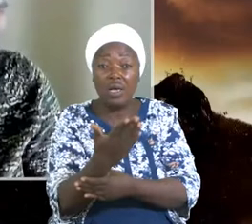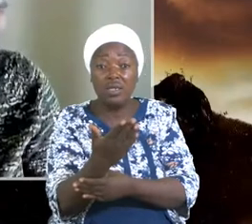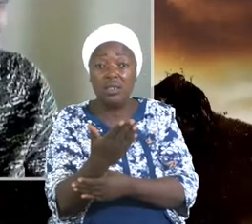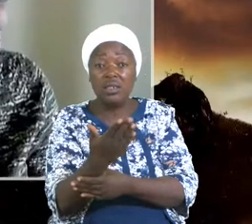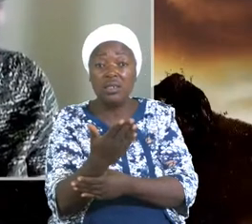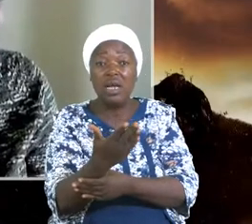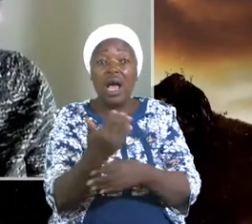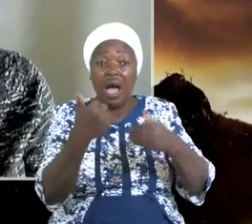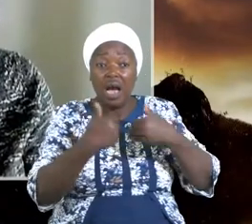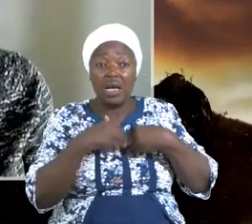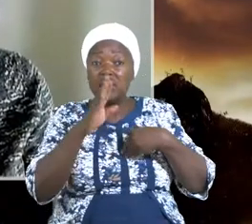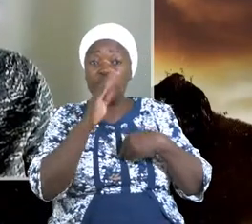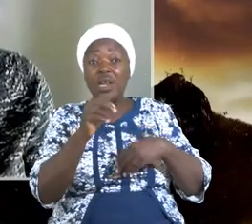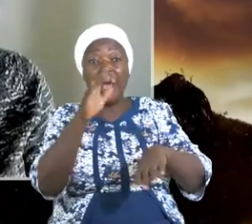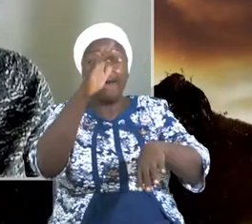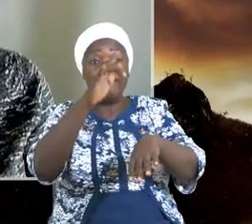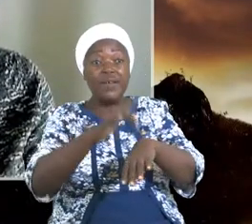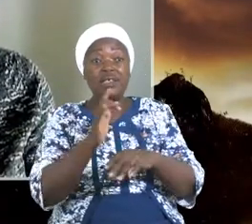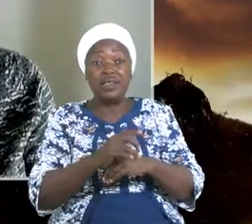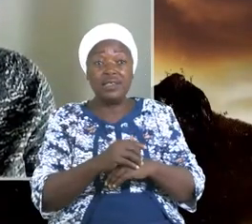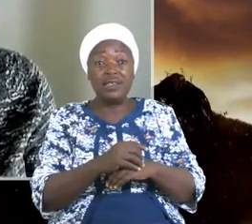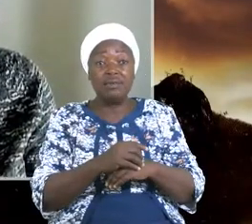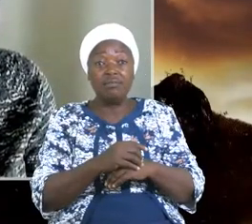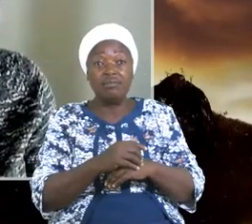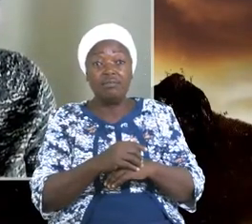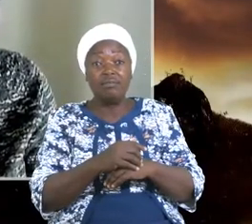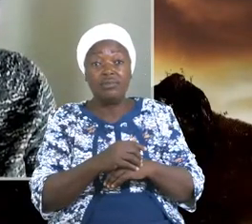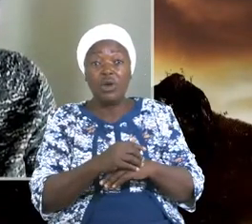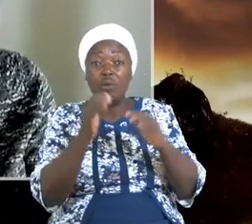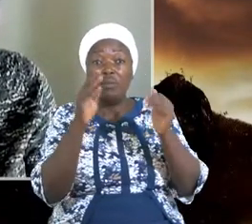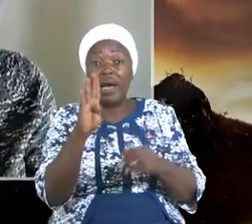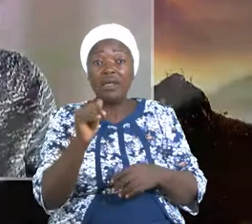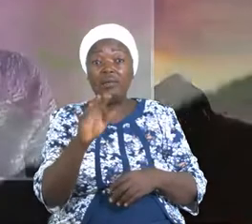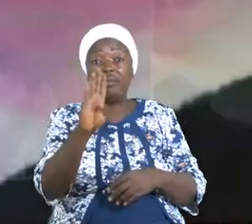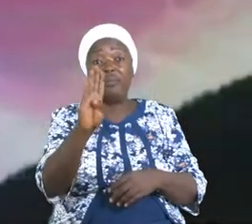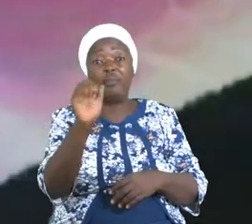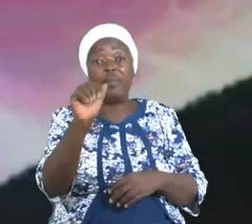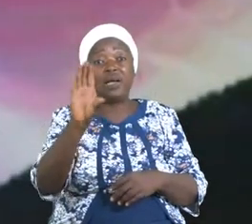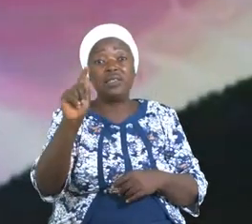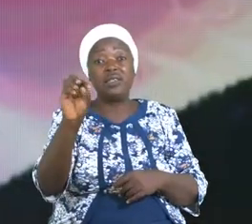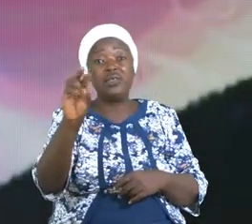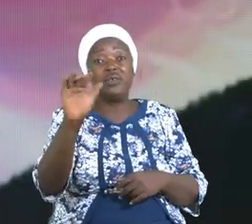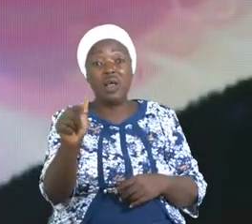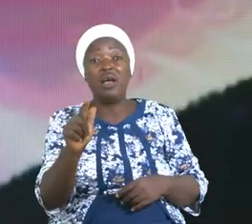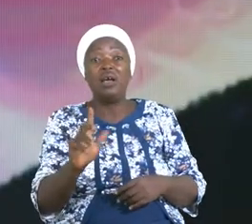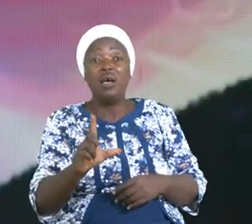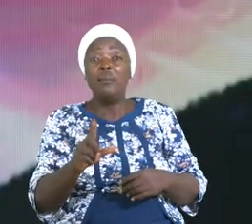been affected, contaminated by bacteria, bad